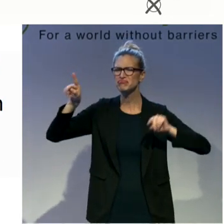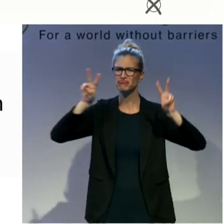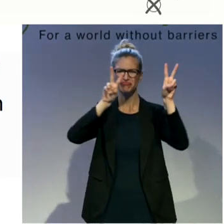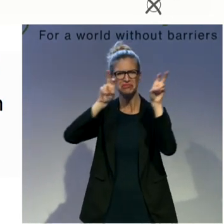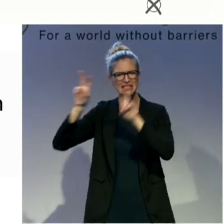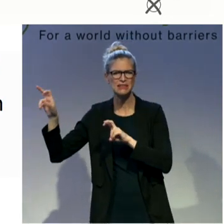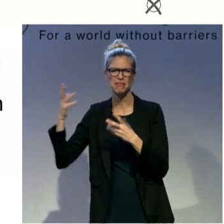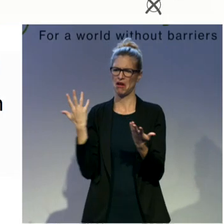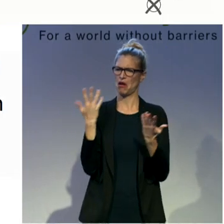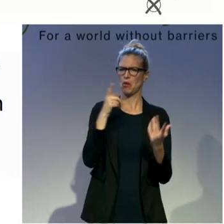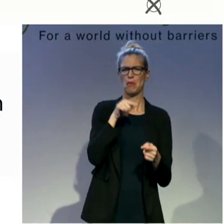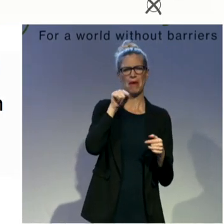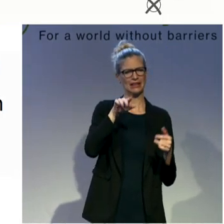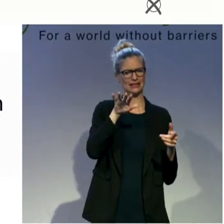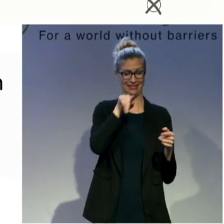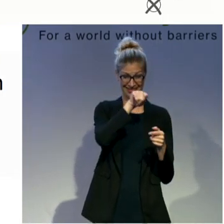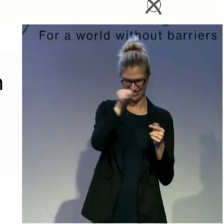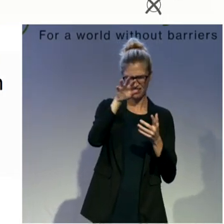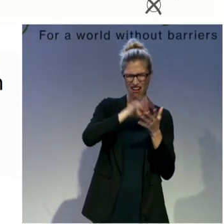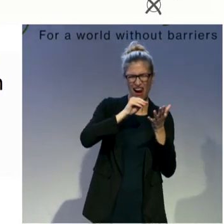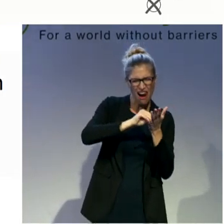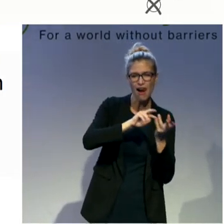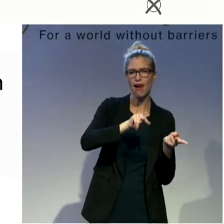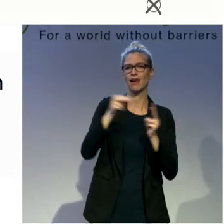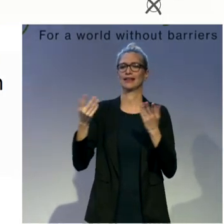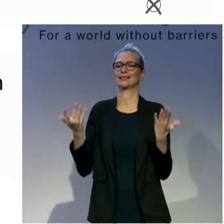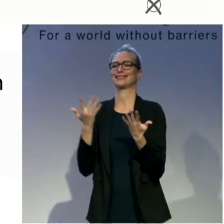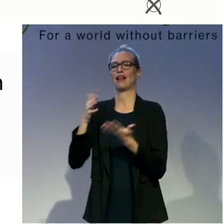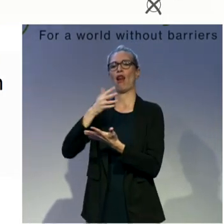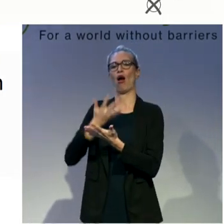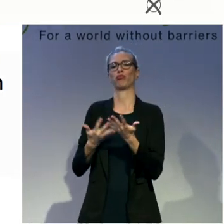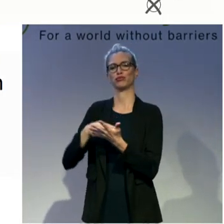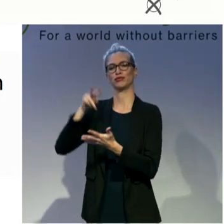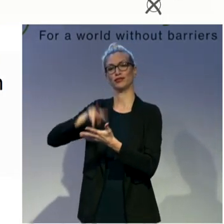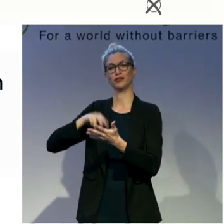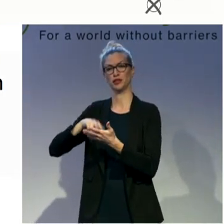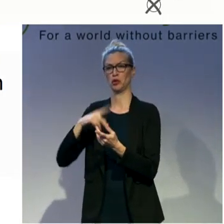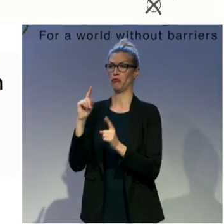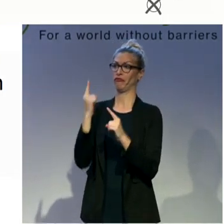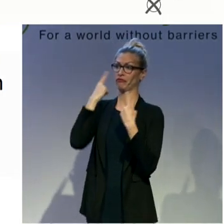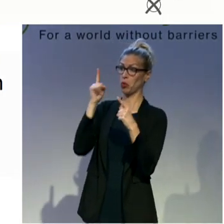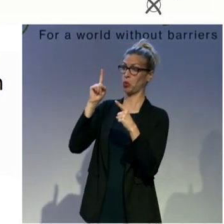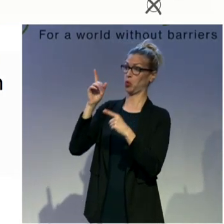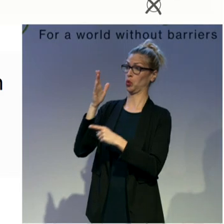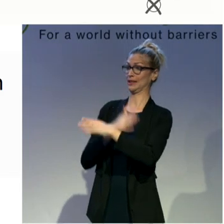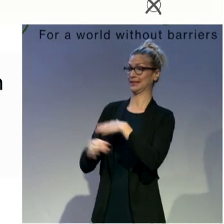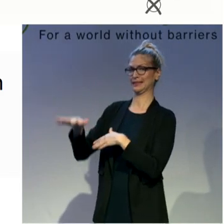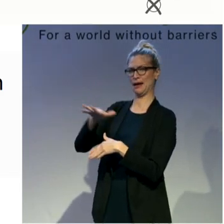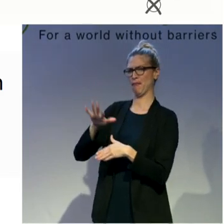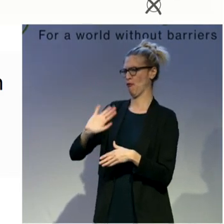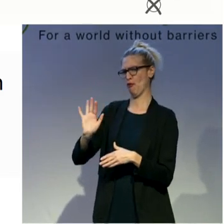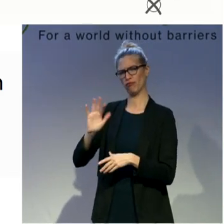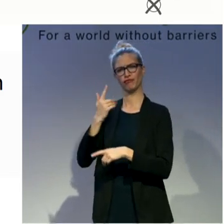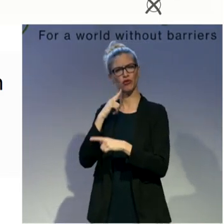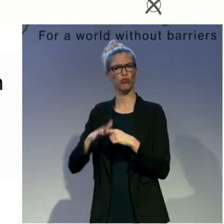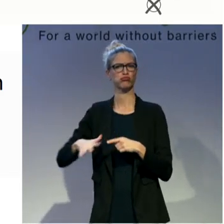easy-to-read information, not only specific disability topics, and not only as a specific disability